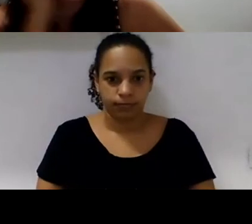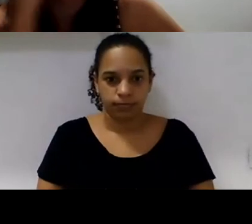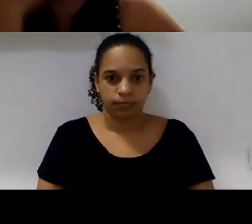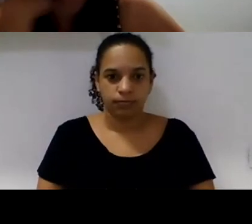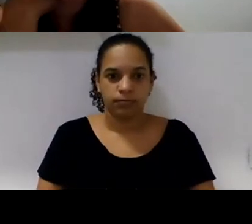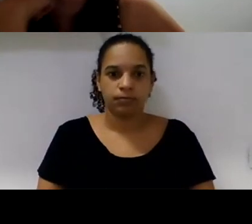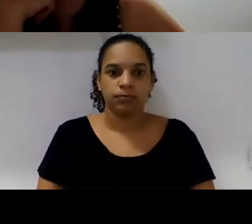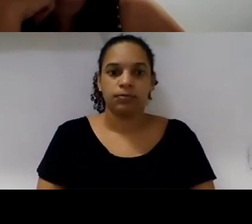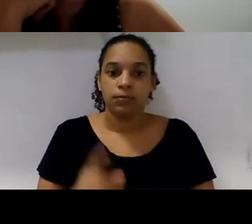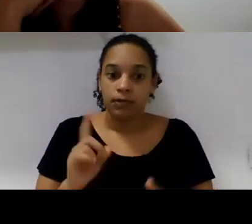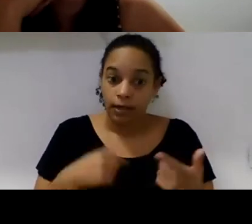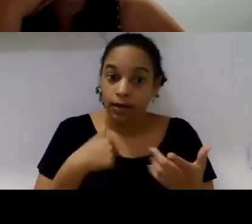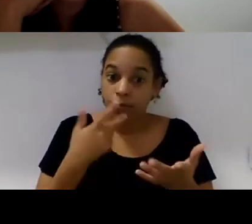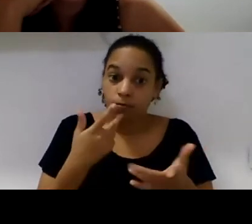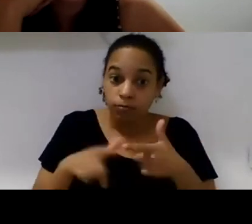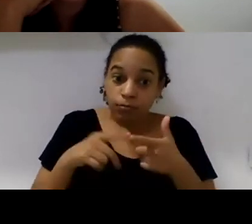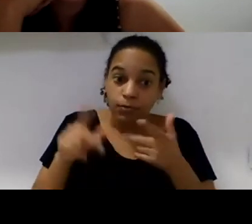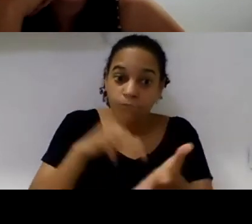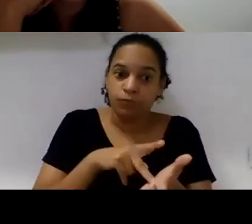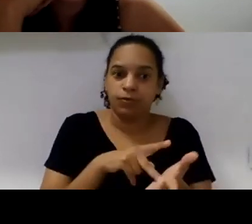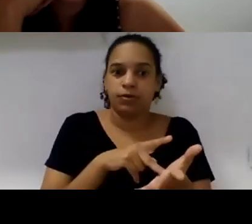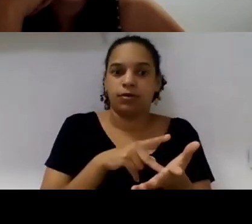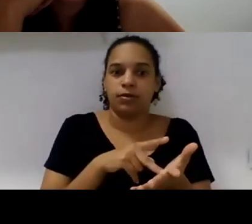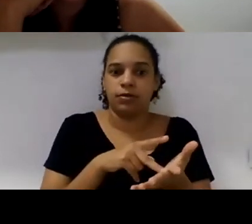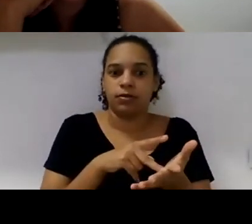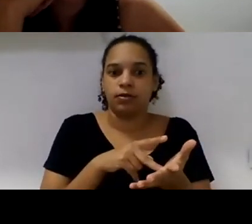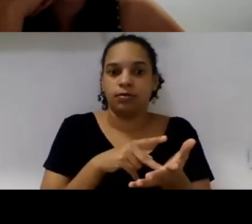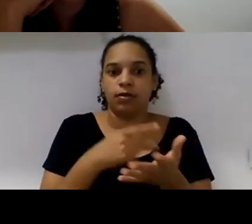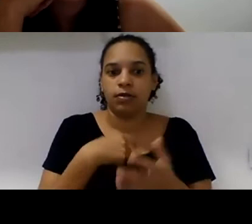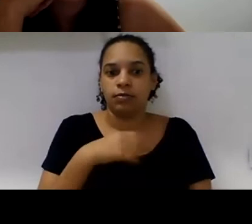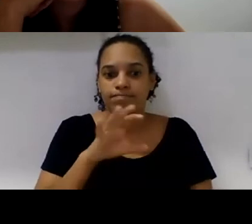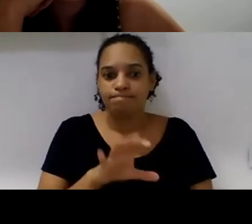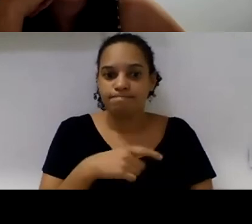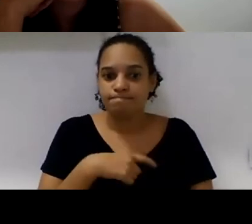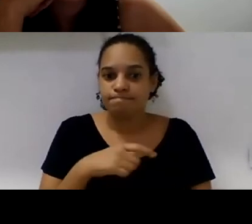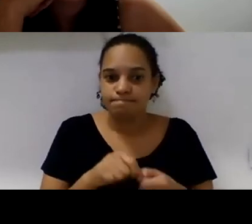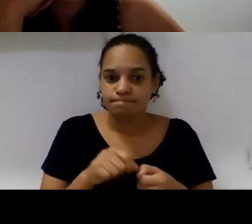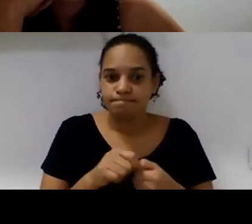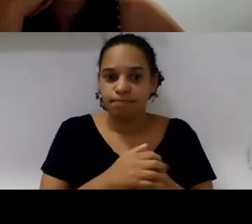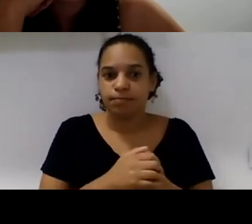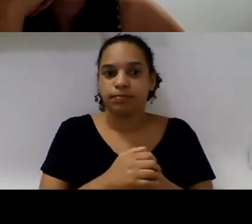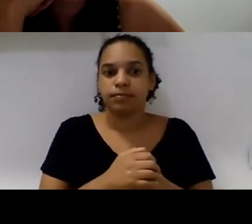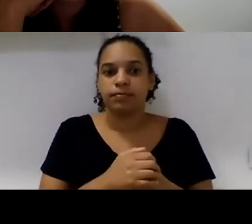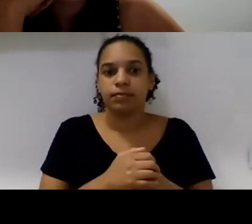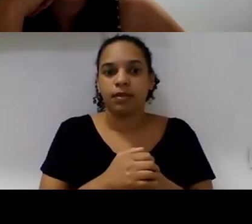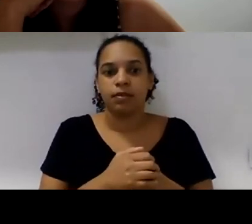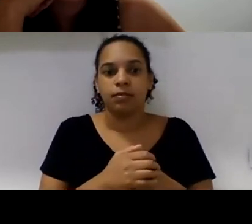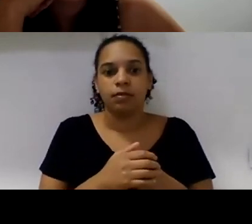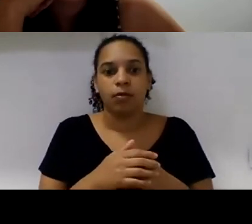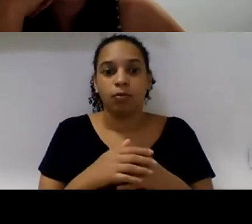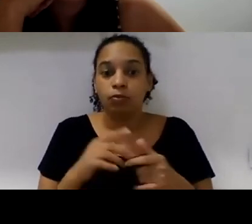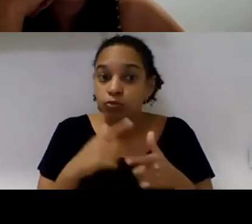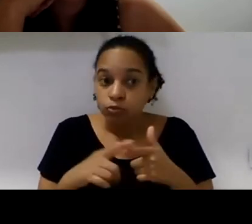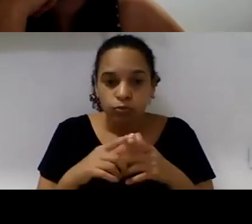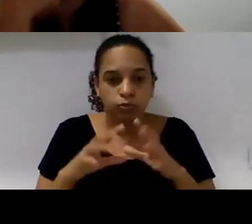shed a certain light on things. It doesn't solve the problem, but it just tells me, say, look, here's a difference. Each of these